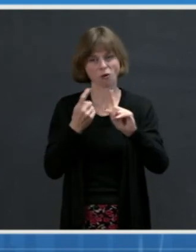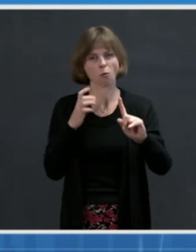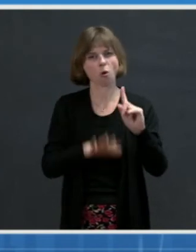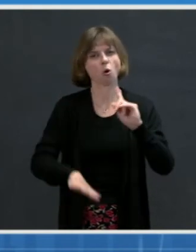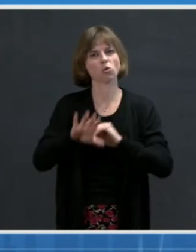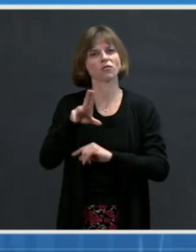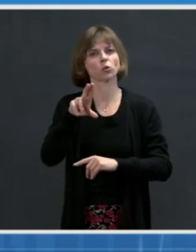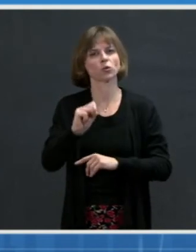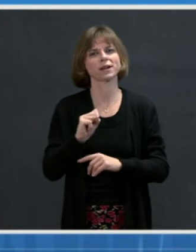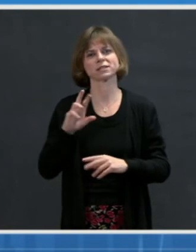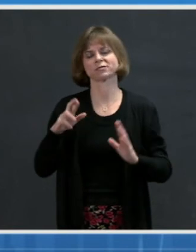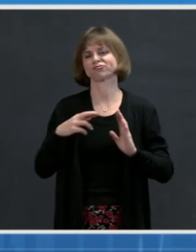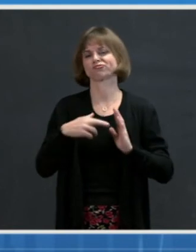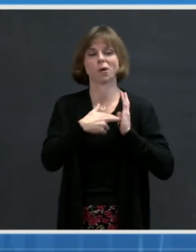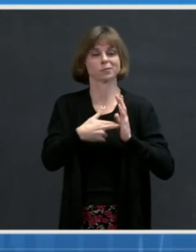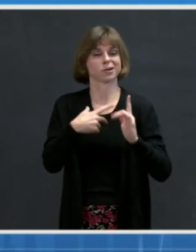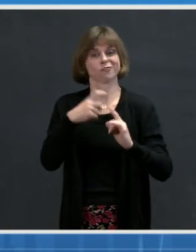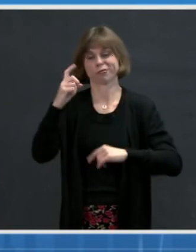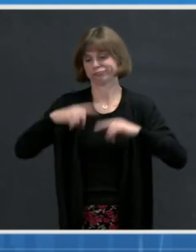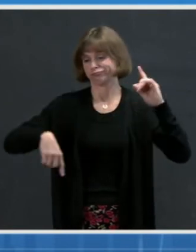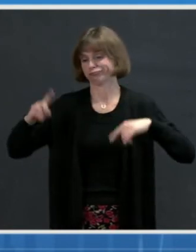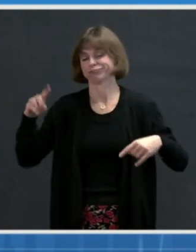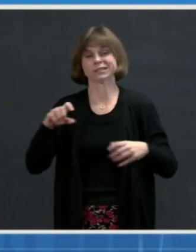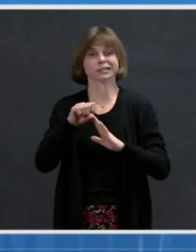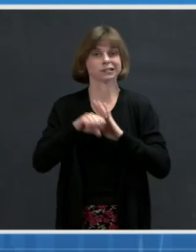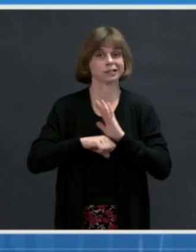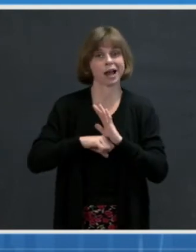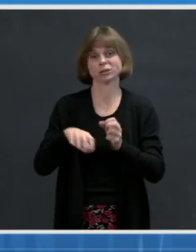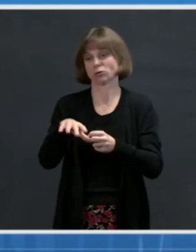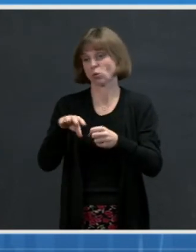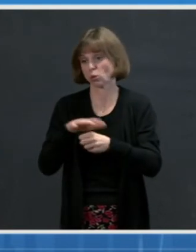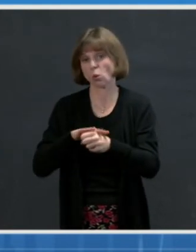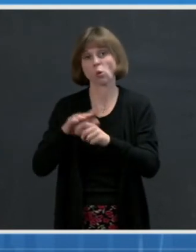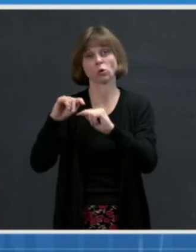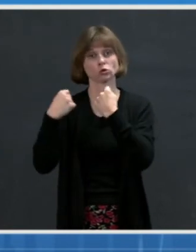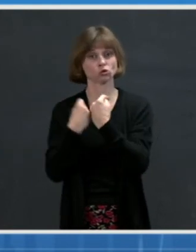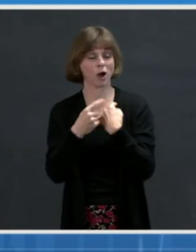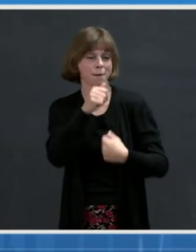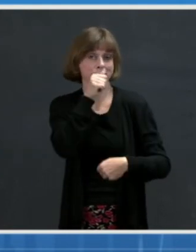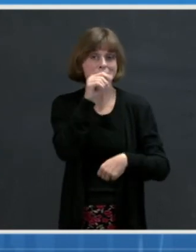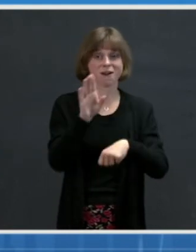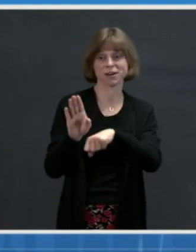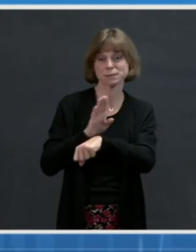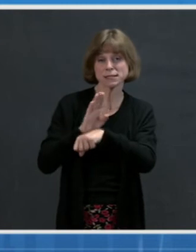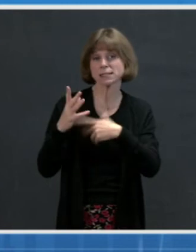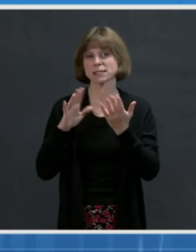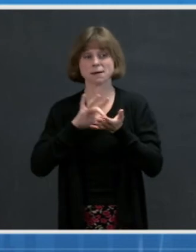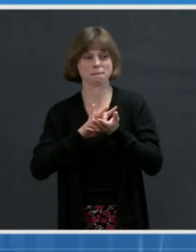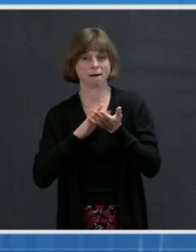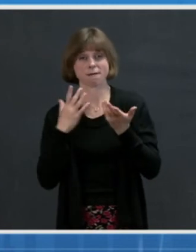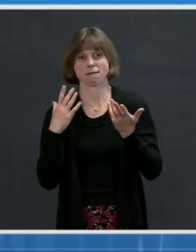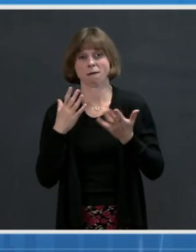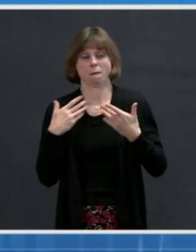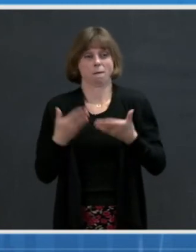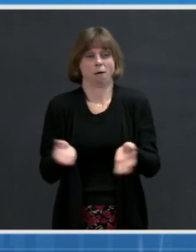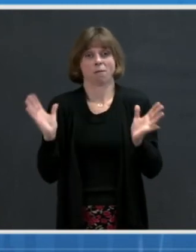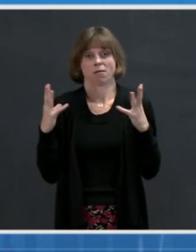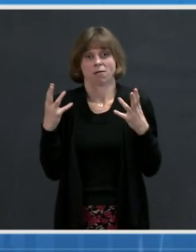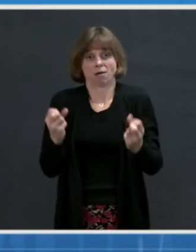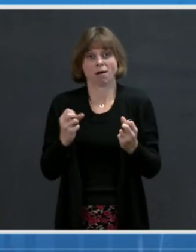state, tribe, local, and territorial governments, private sector partners, medical and public health institutions,